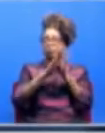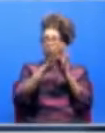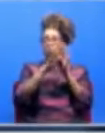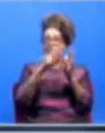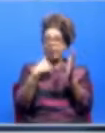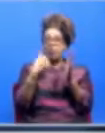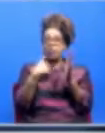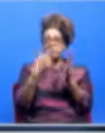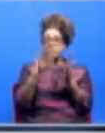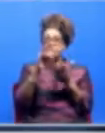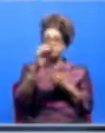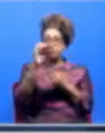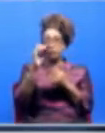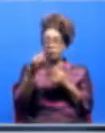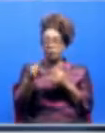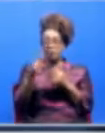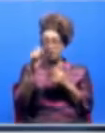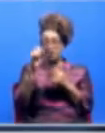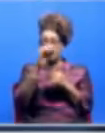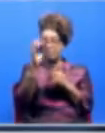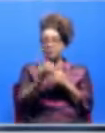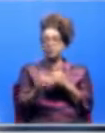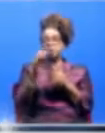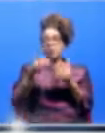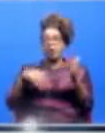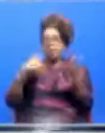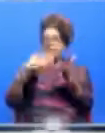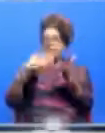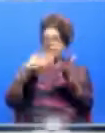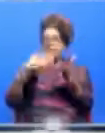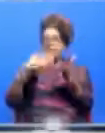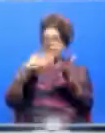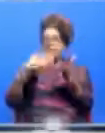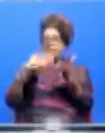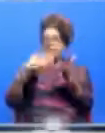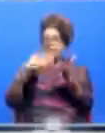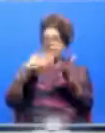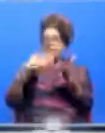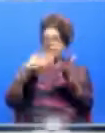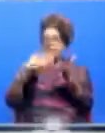want to shoot our unification from lows of below 5% to almost 20%.